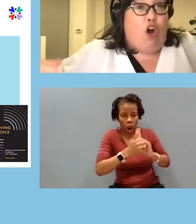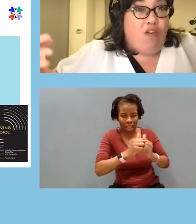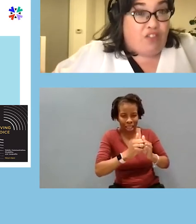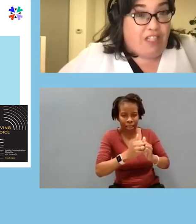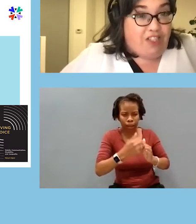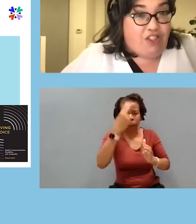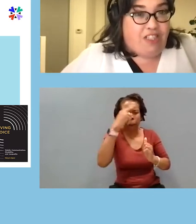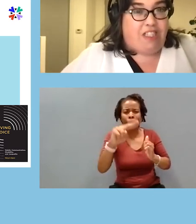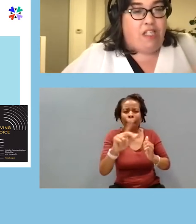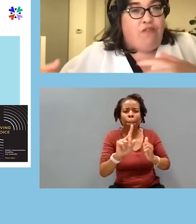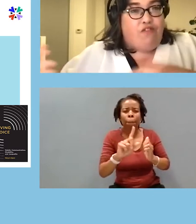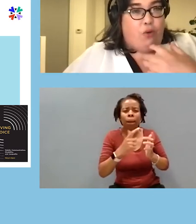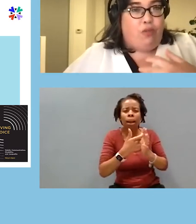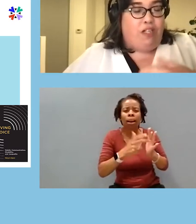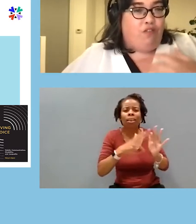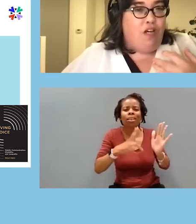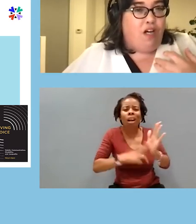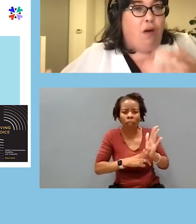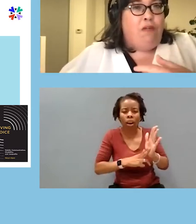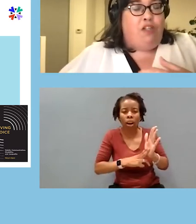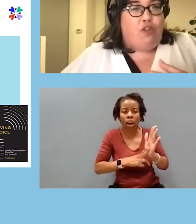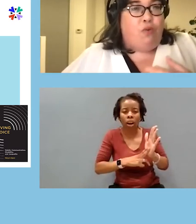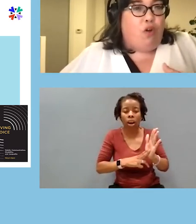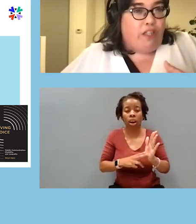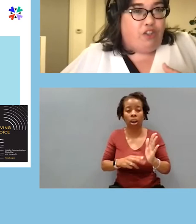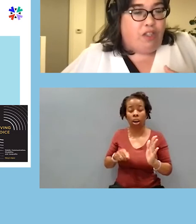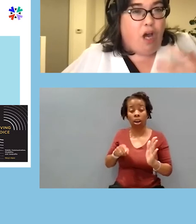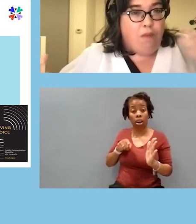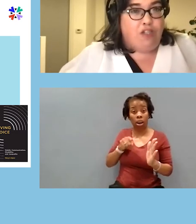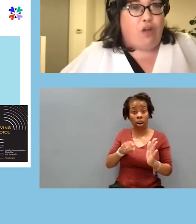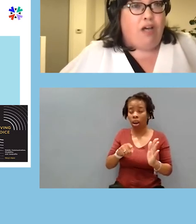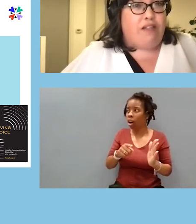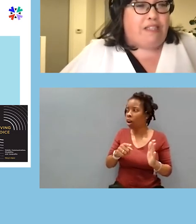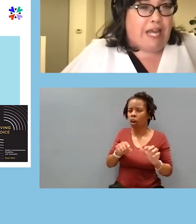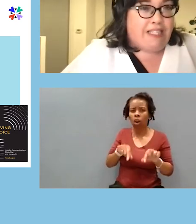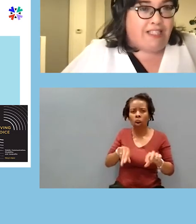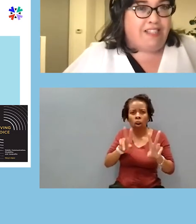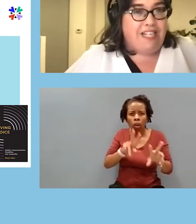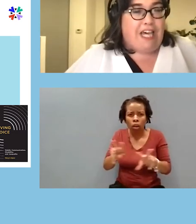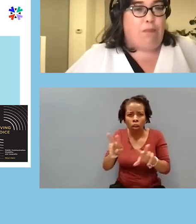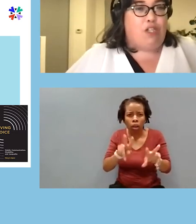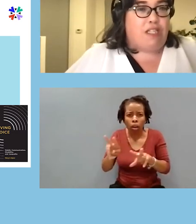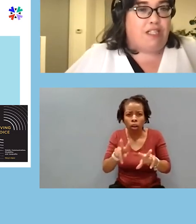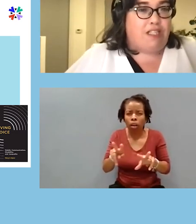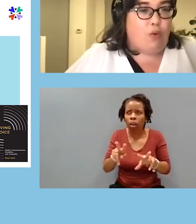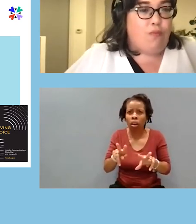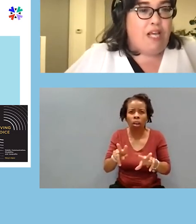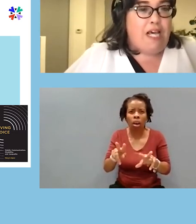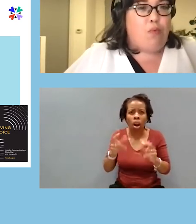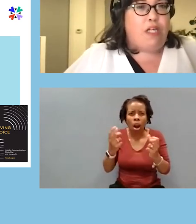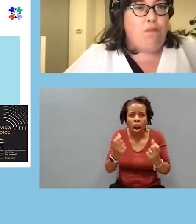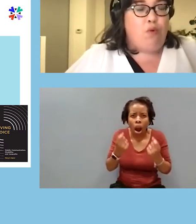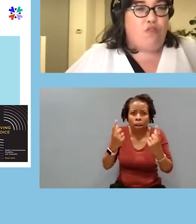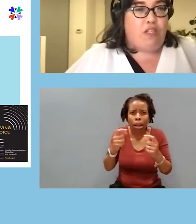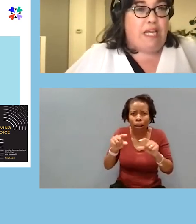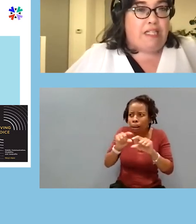it's a conversation, it's an unfolding of coming to knowledge and coming to understand captioning. So